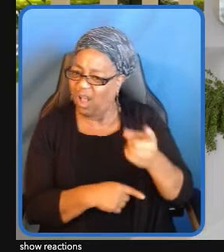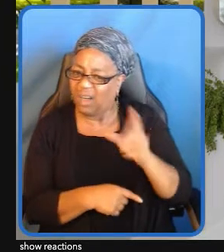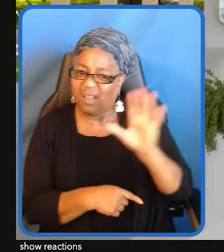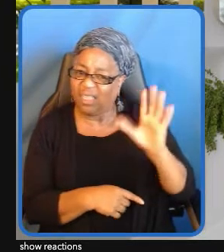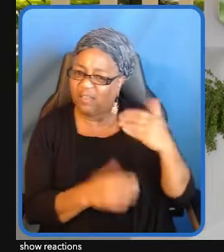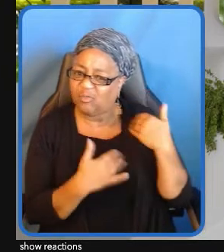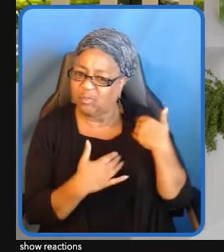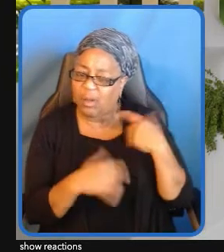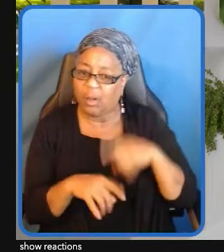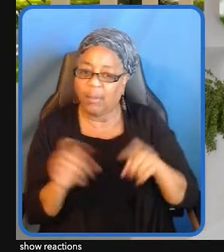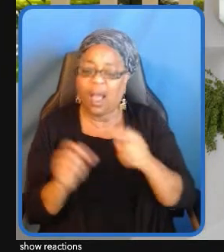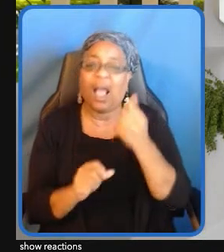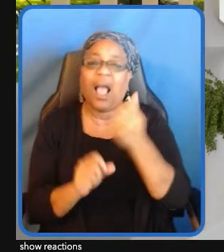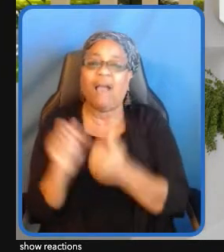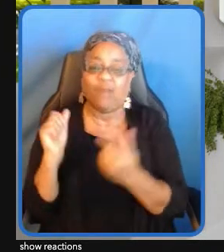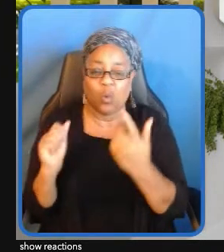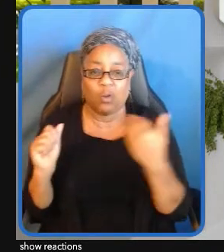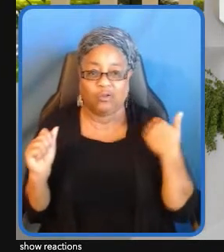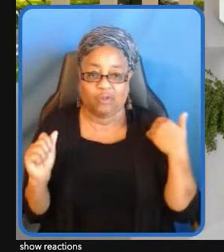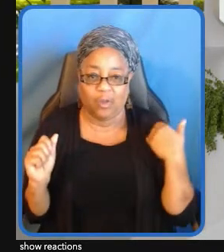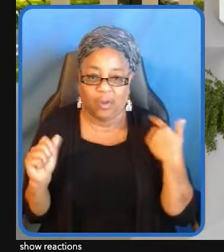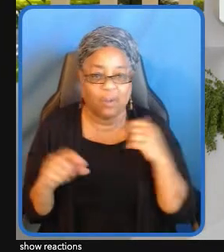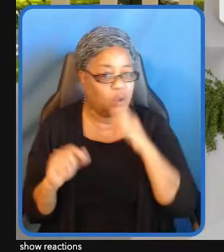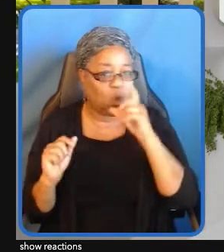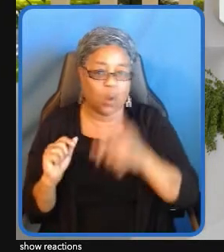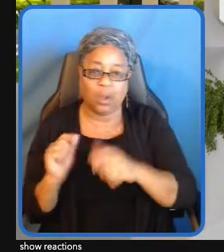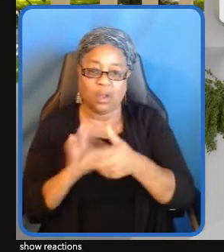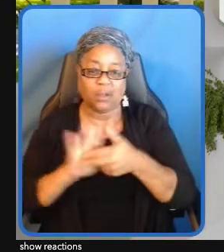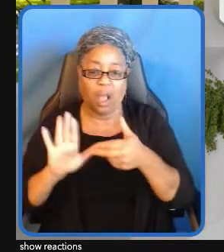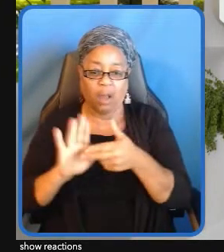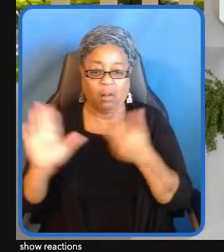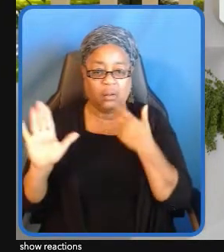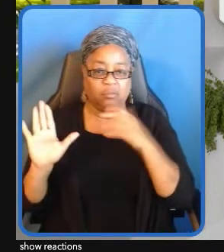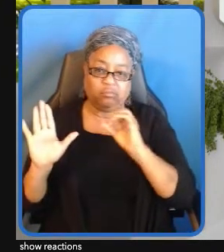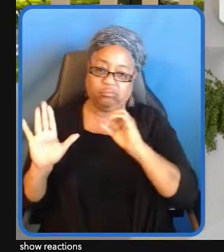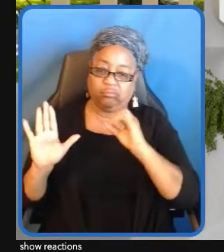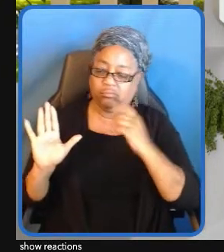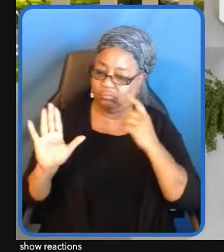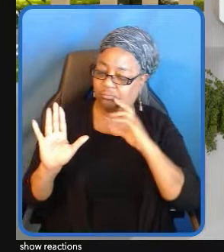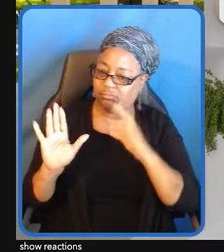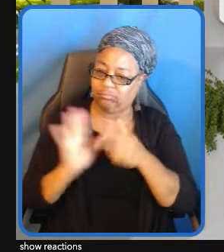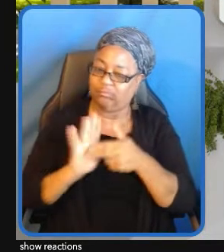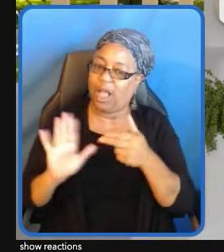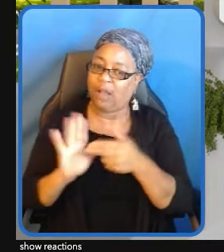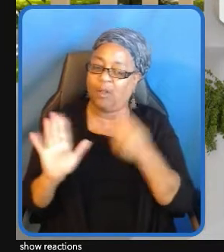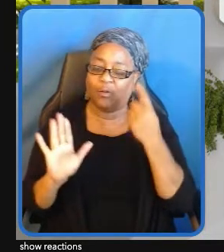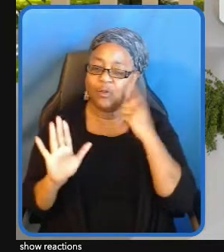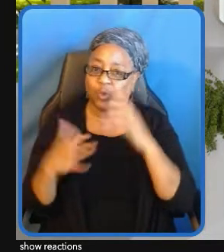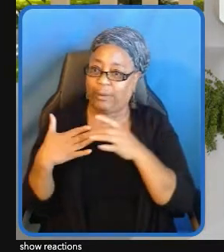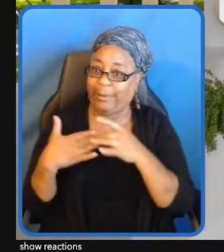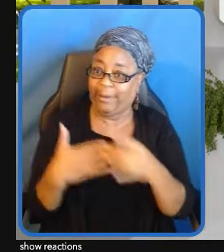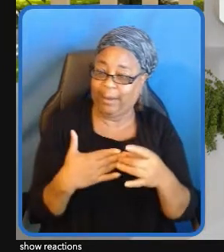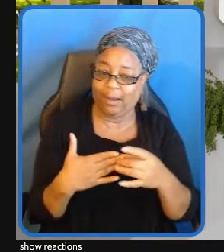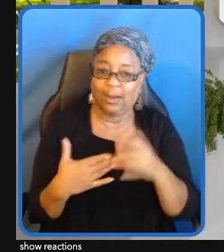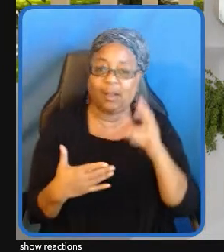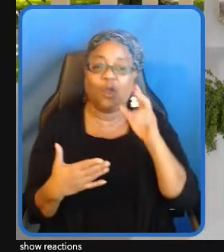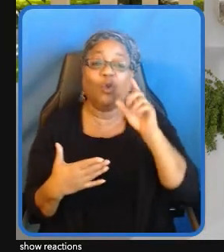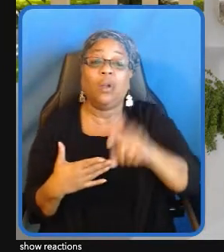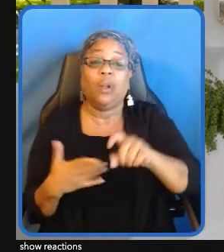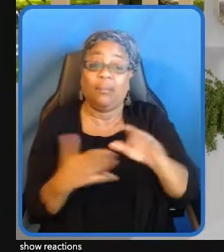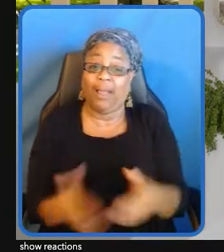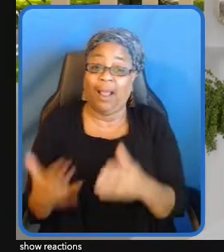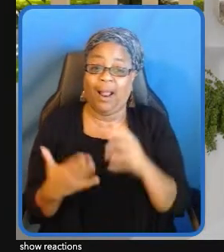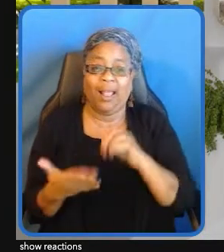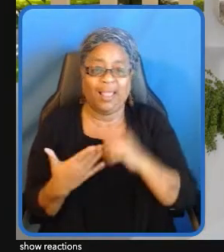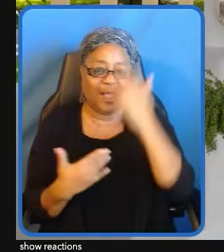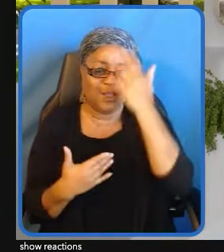It's everyone's job. You don't need a title to be a leader, but you do need a plan. And that's why I'm really excited about the ACT report. It's what the